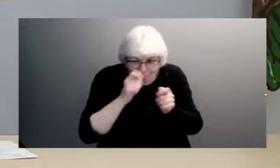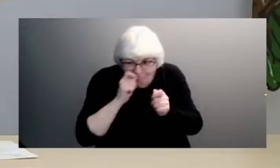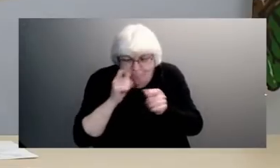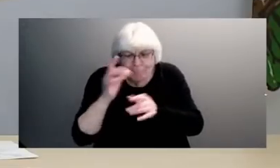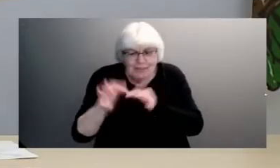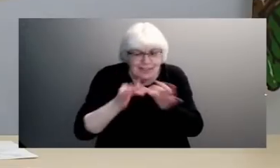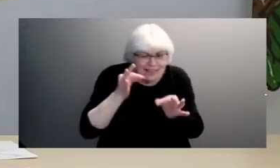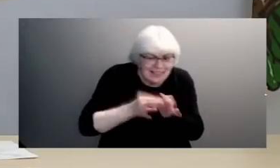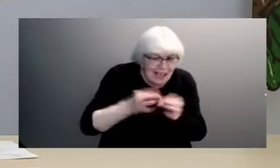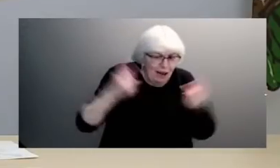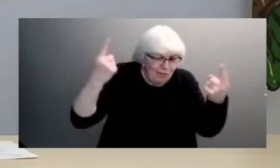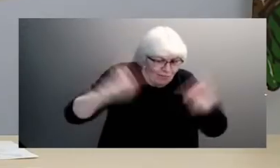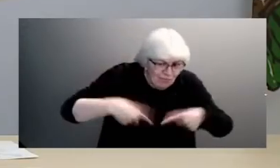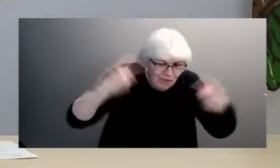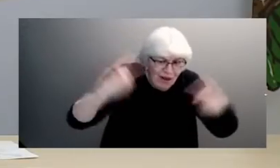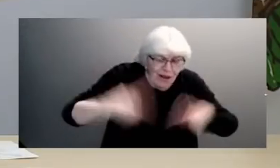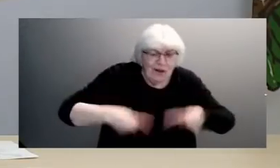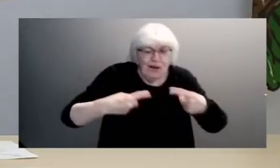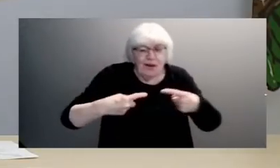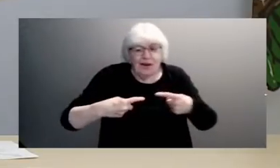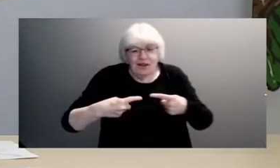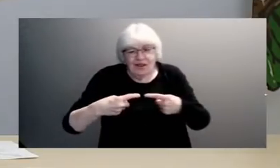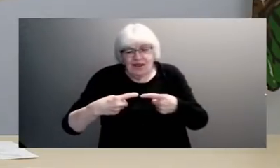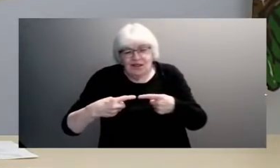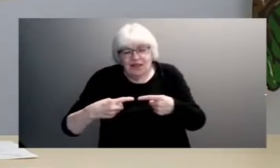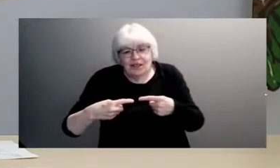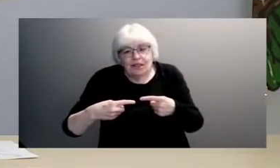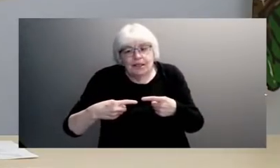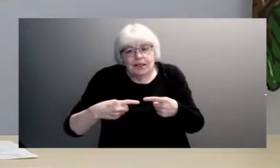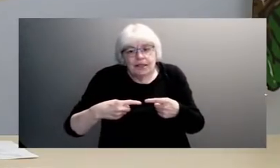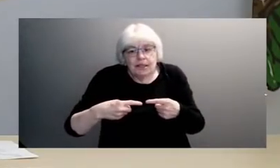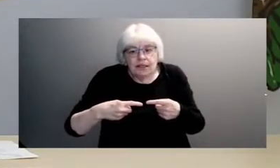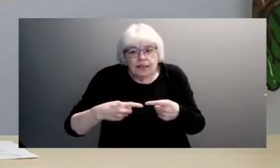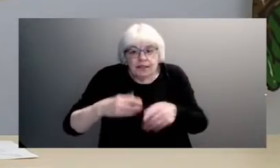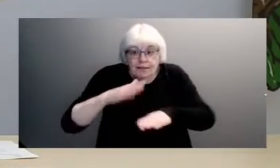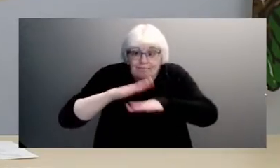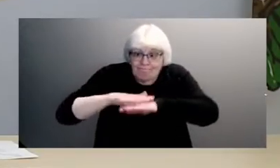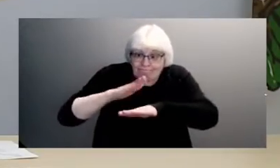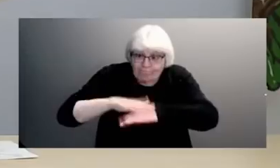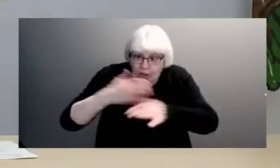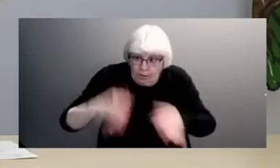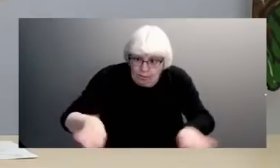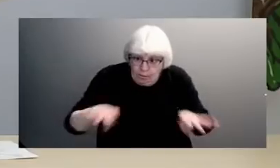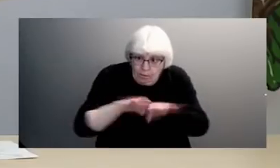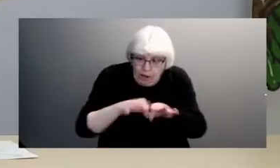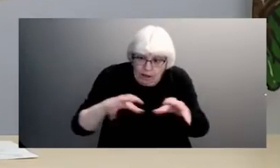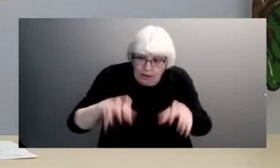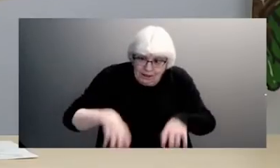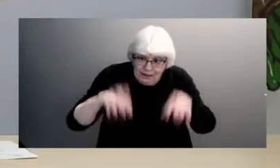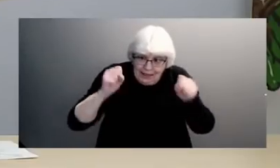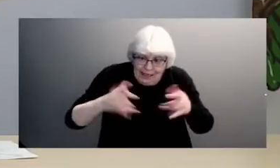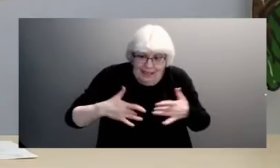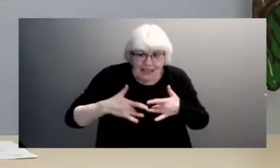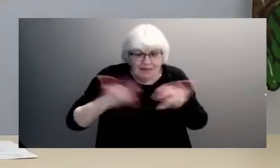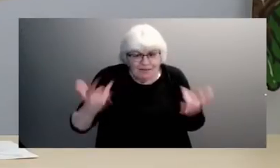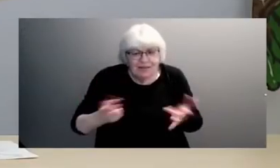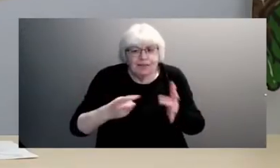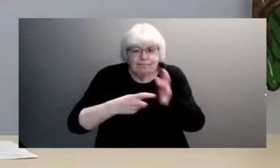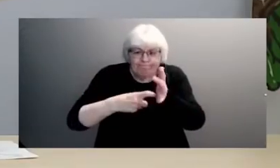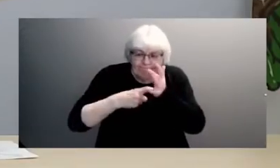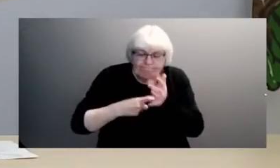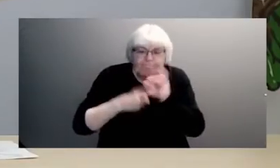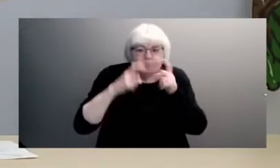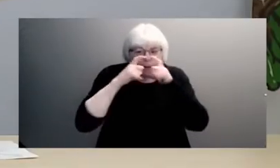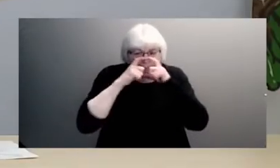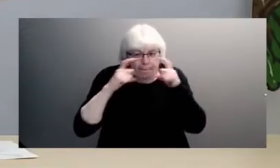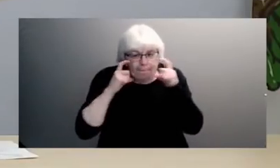vaccinated, wearing your mask at those organized events, and maintaining physical distancing wherever possible.